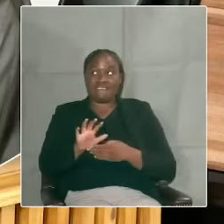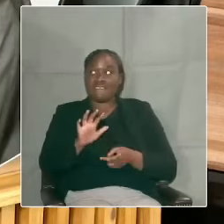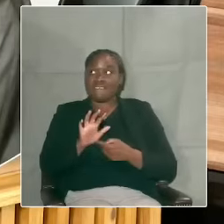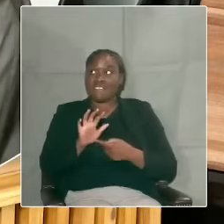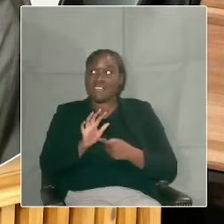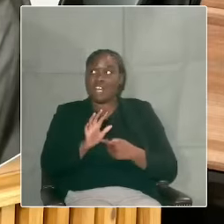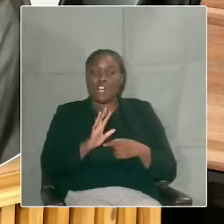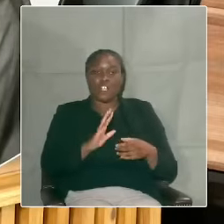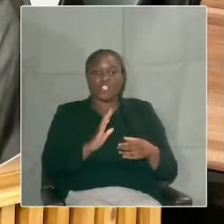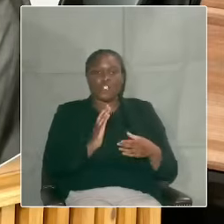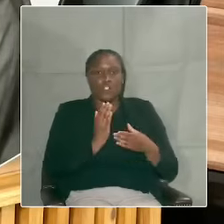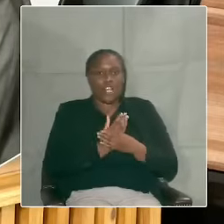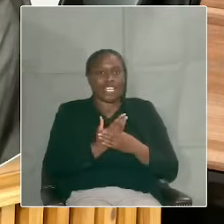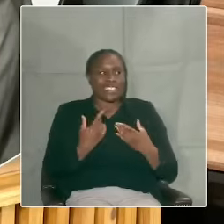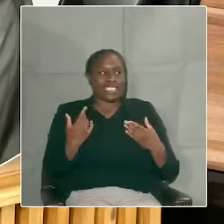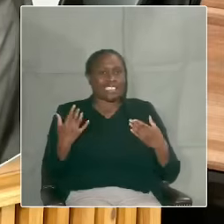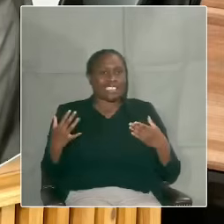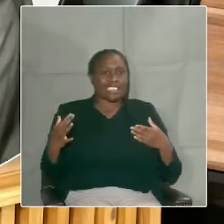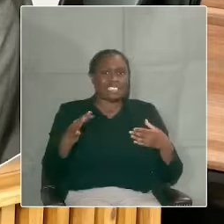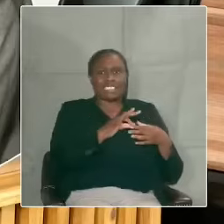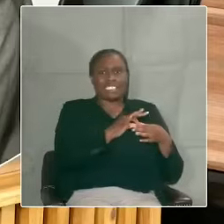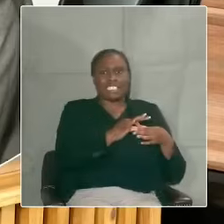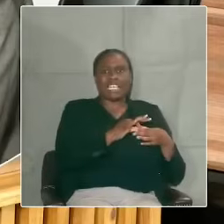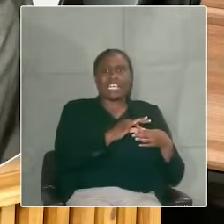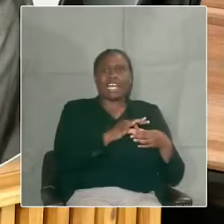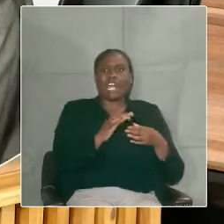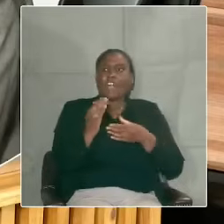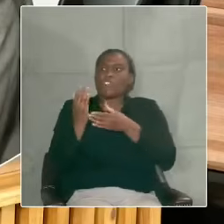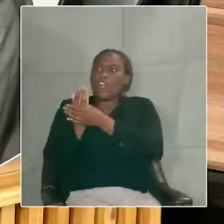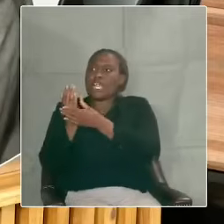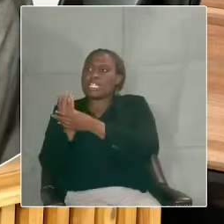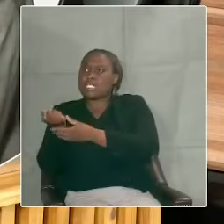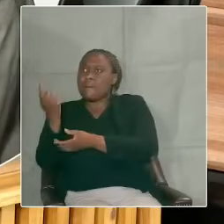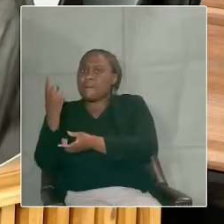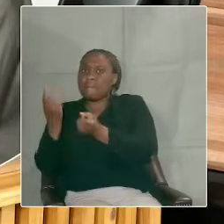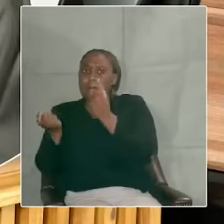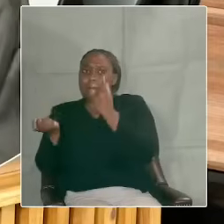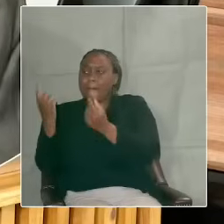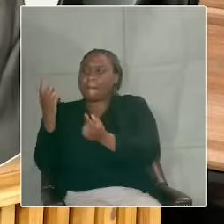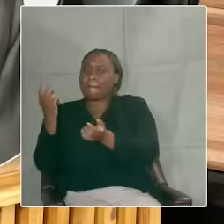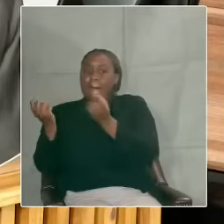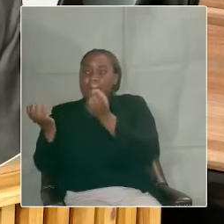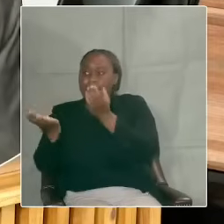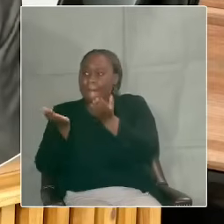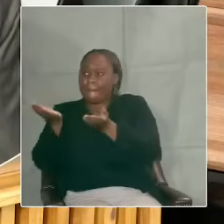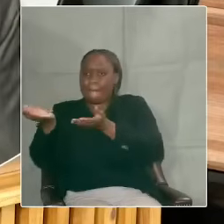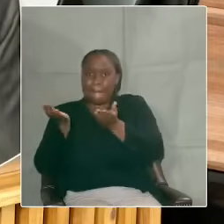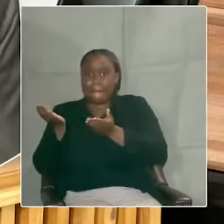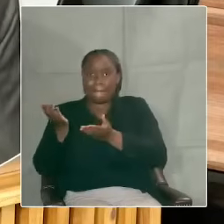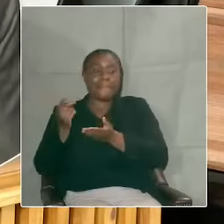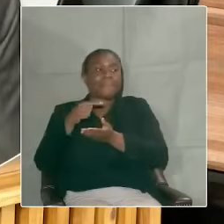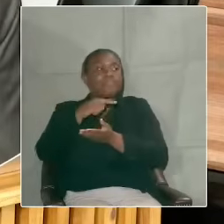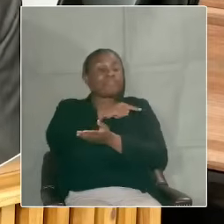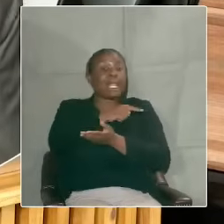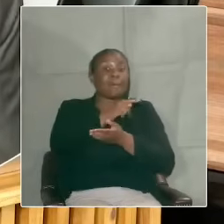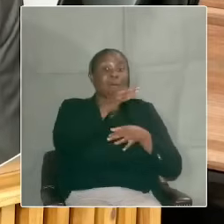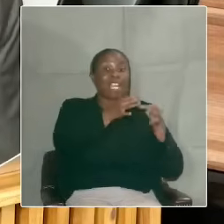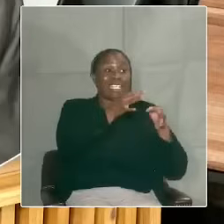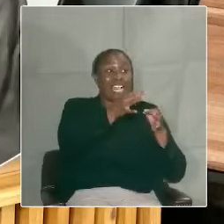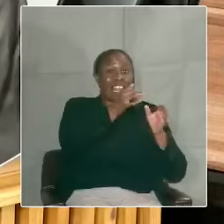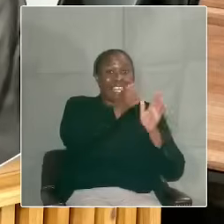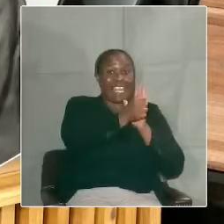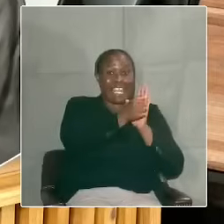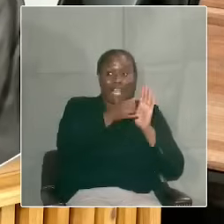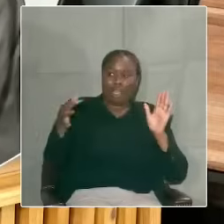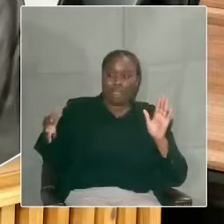linked with or linked to political related cases. And if I can just ask